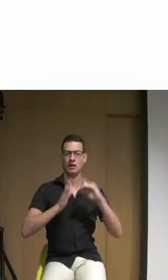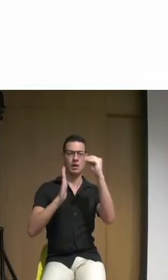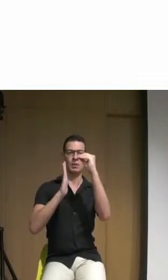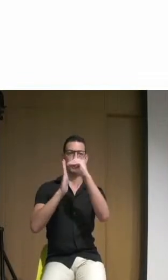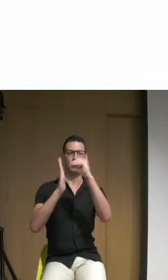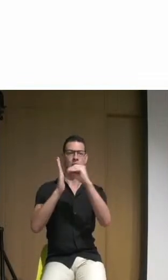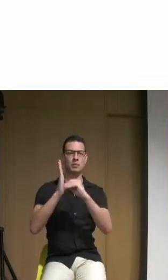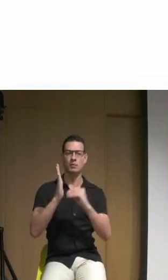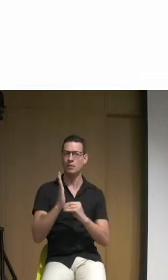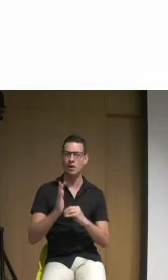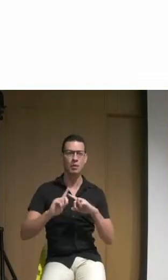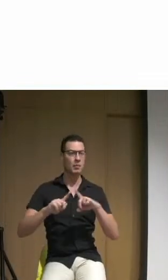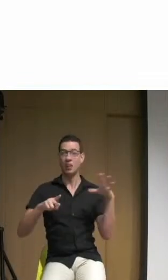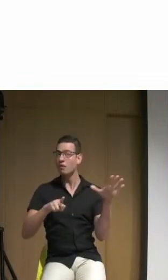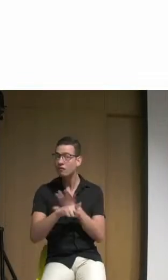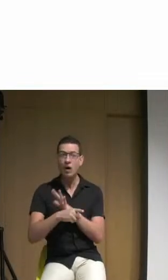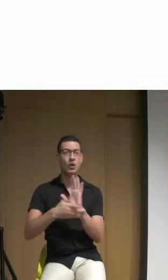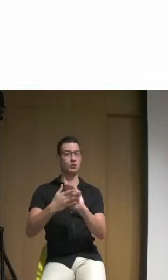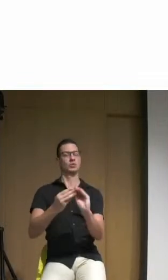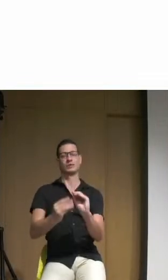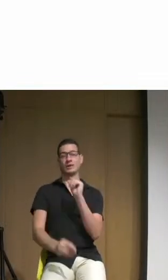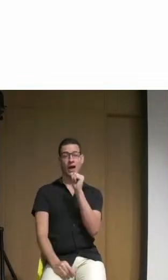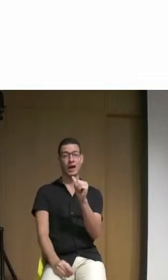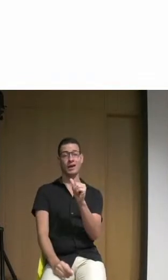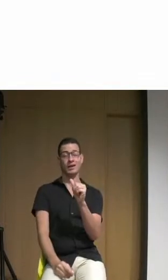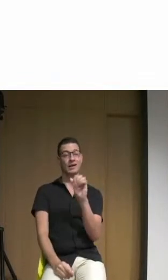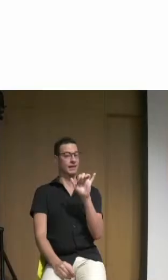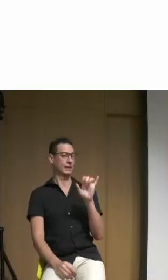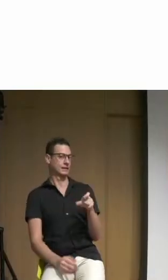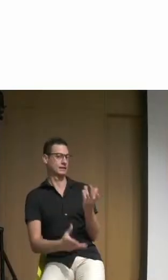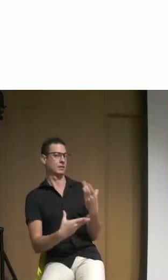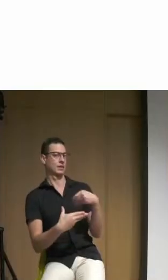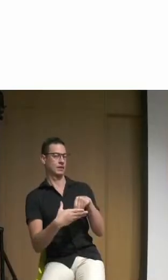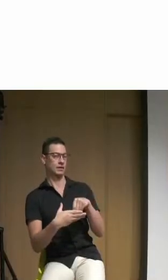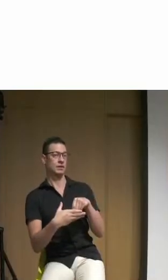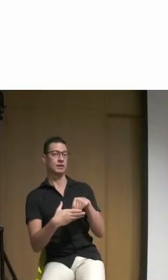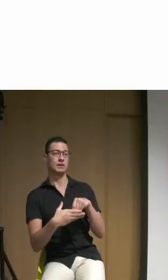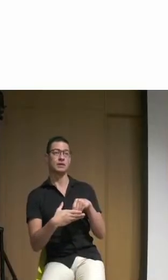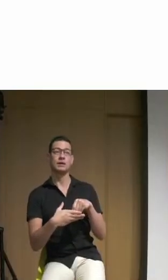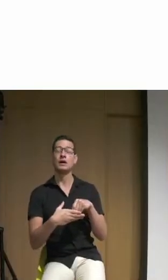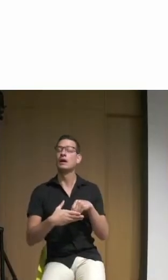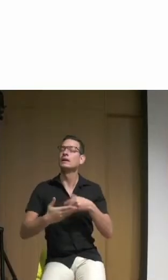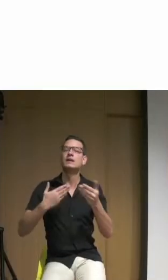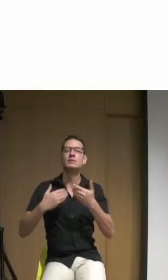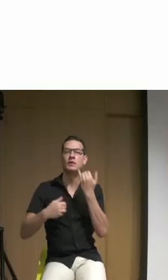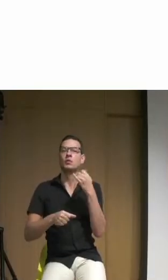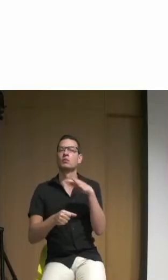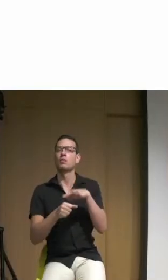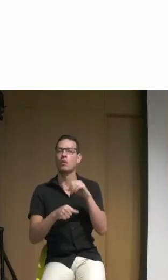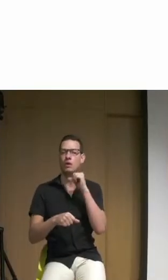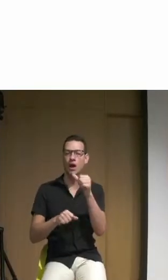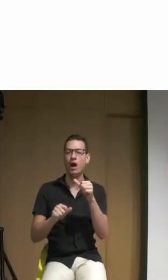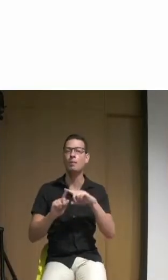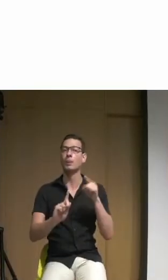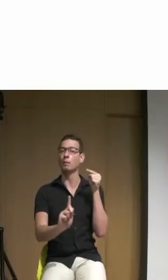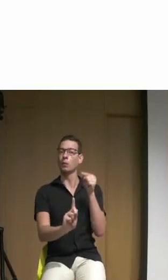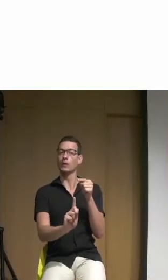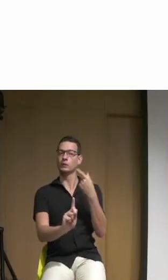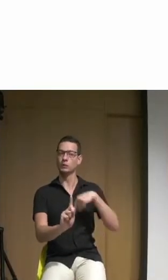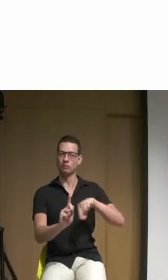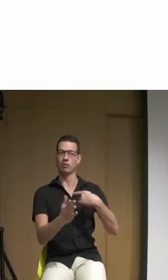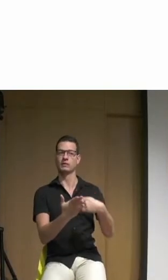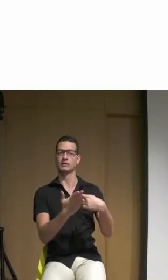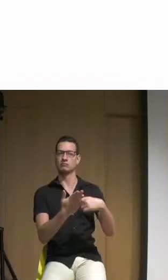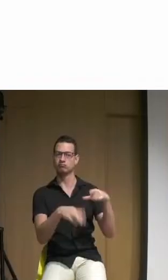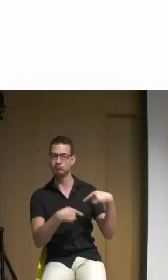in the record because whether we vote on it or not, the fact that it has now been introduced, it is a document.